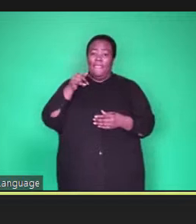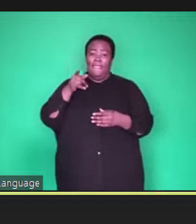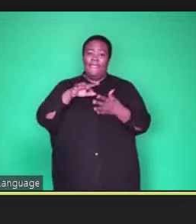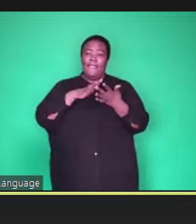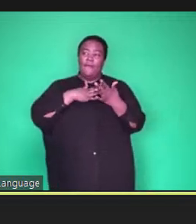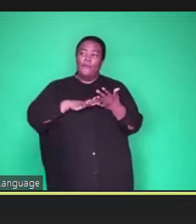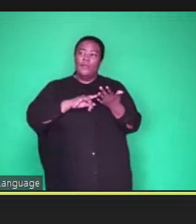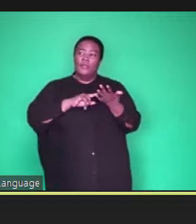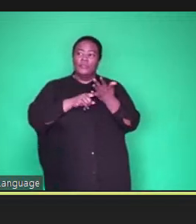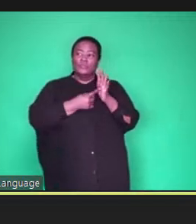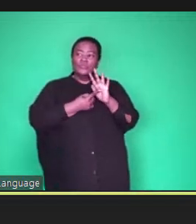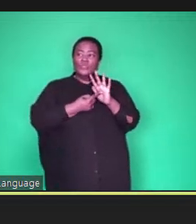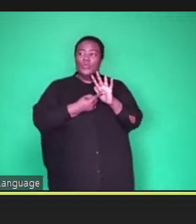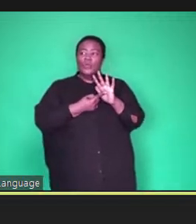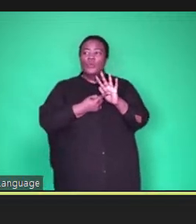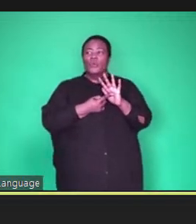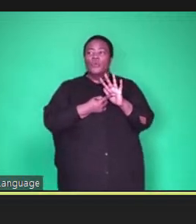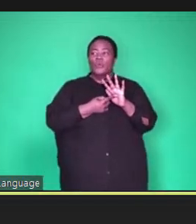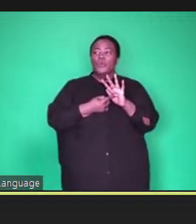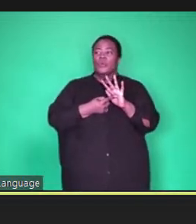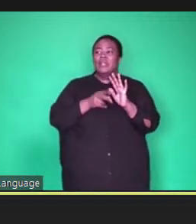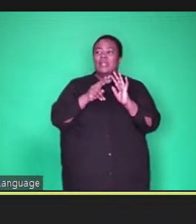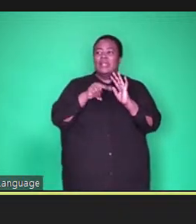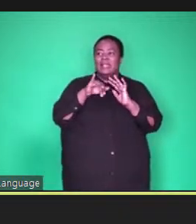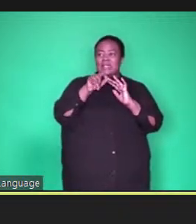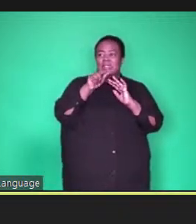in the NIDS data,